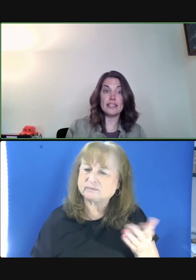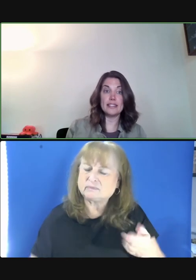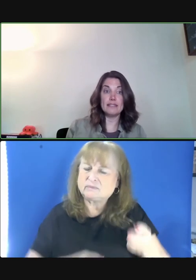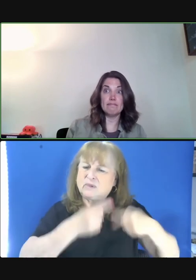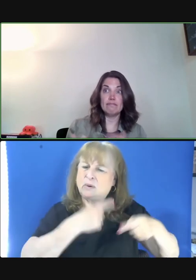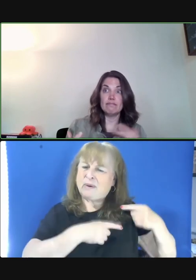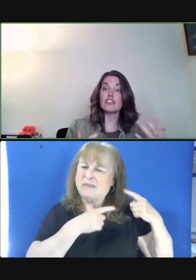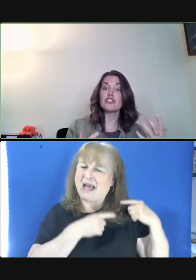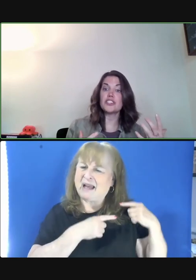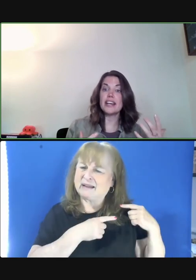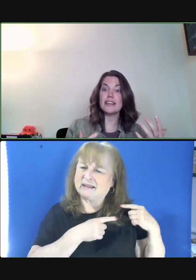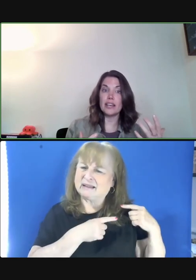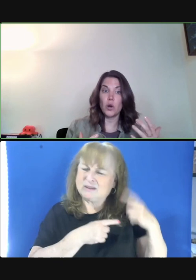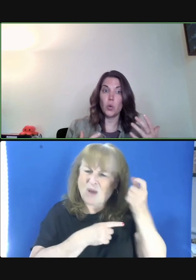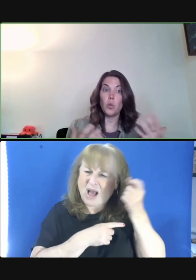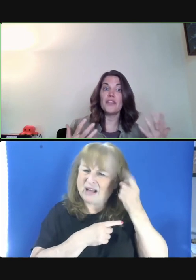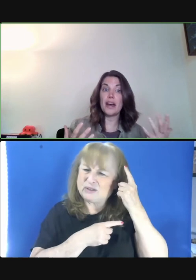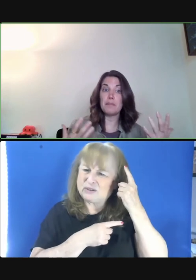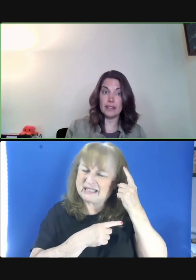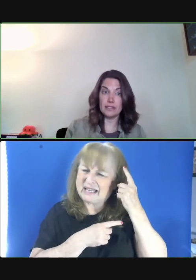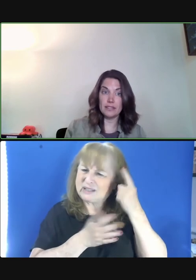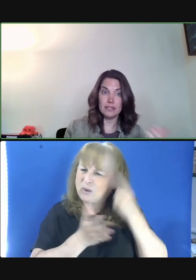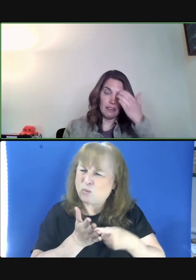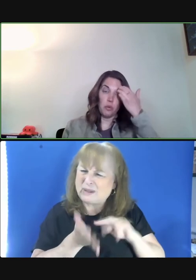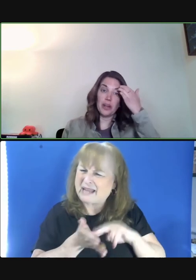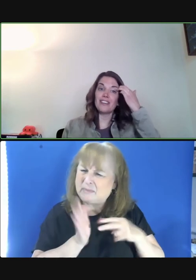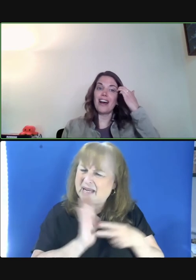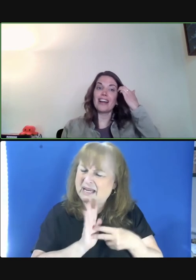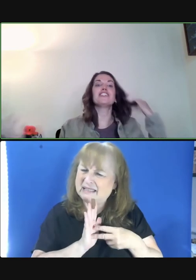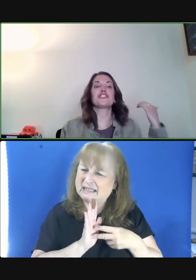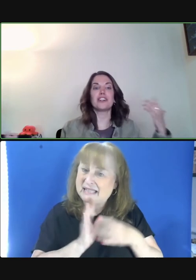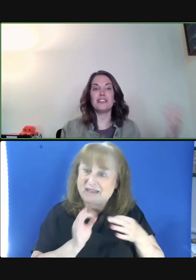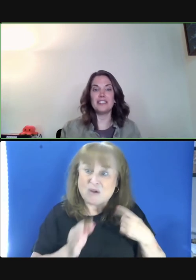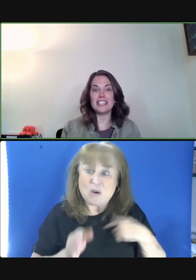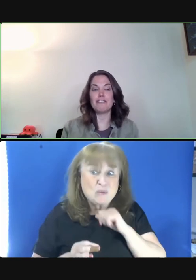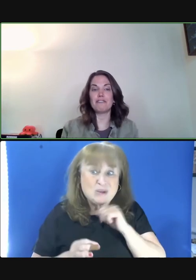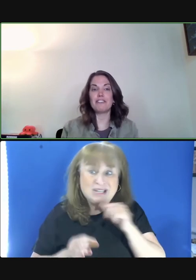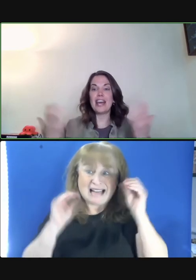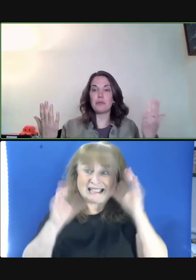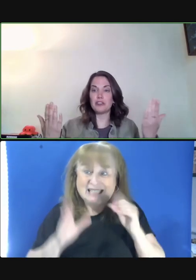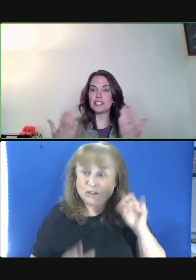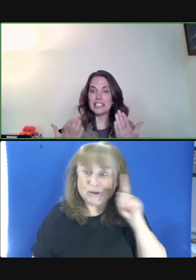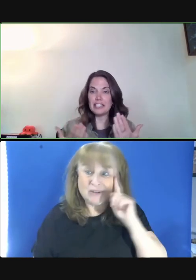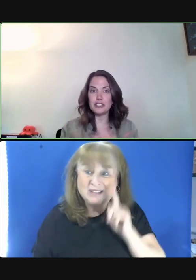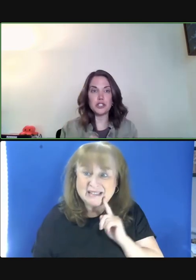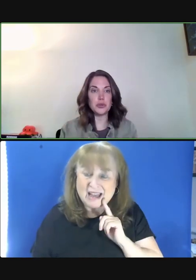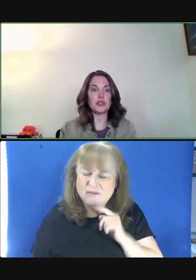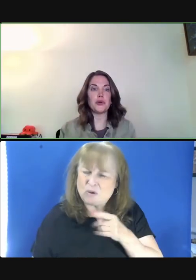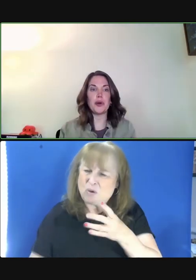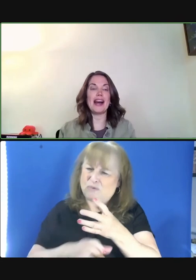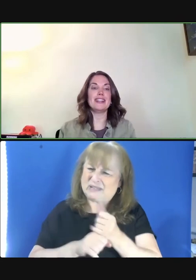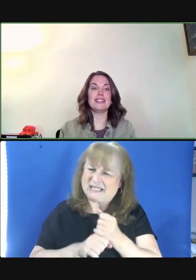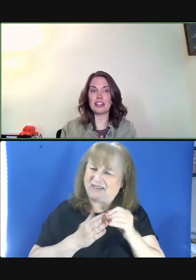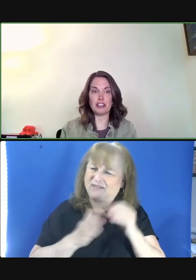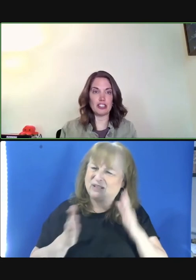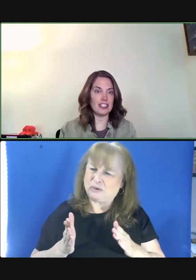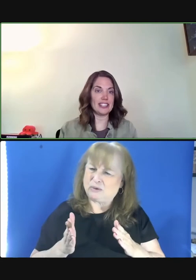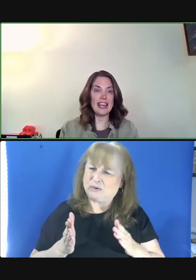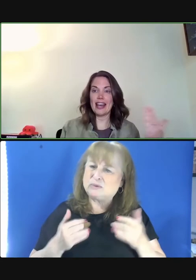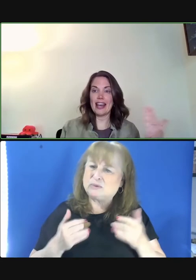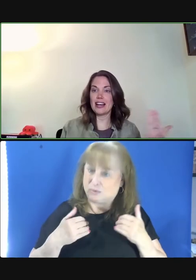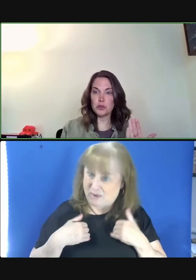back and understanding what that means. If we are not a teacher of the deaf and when you receive a student who has